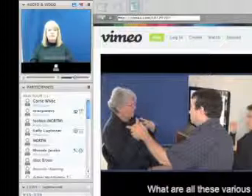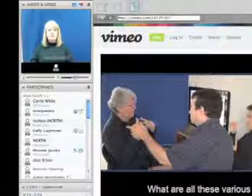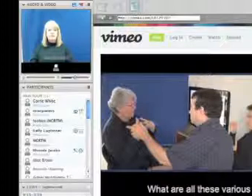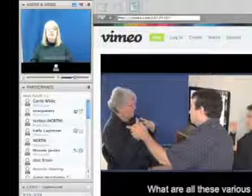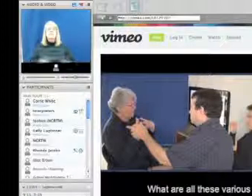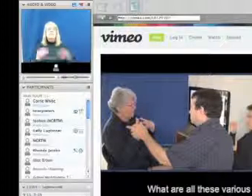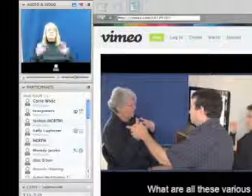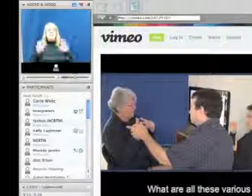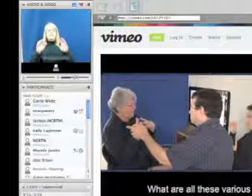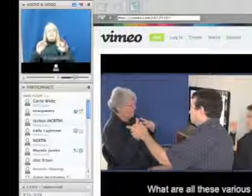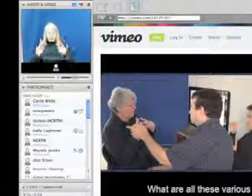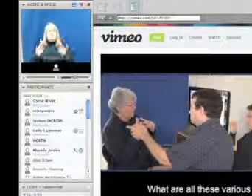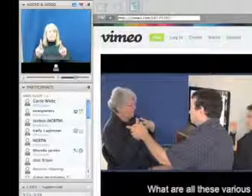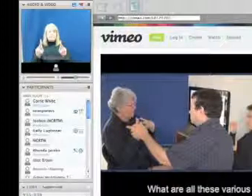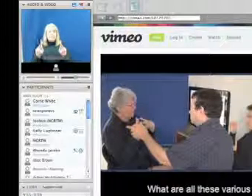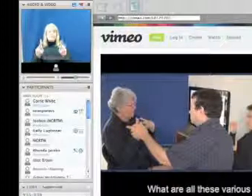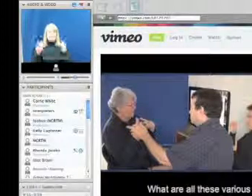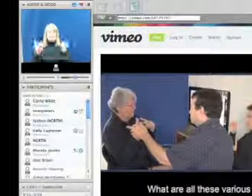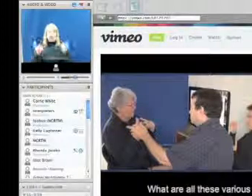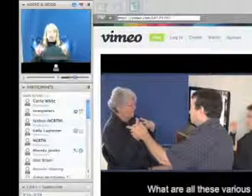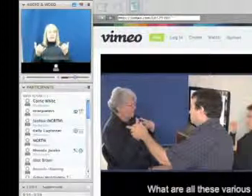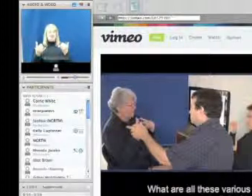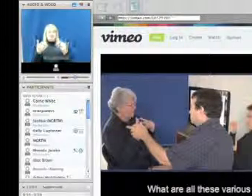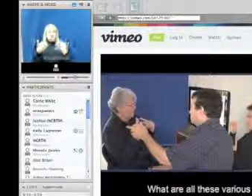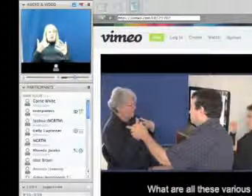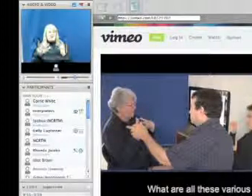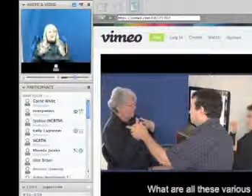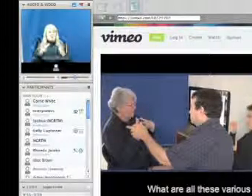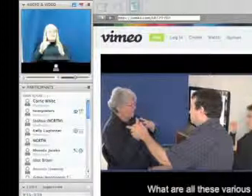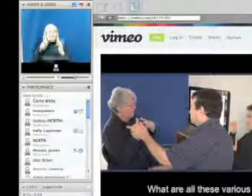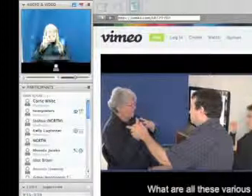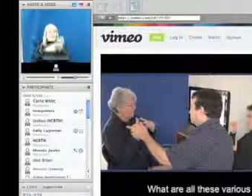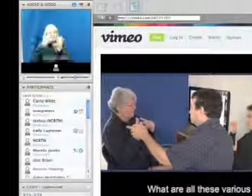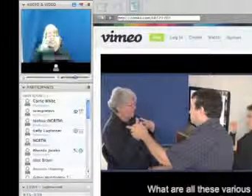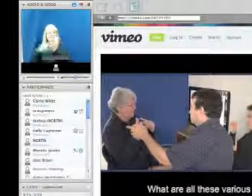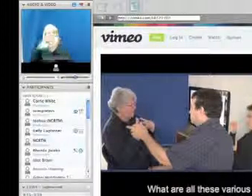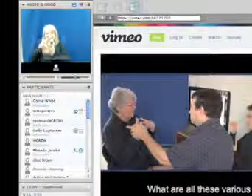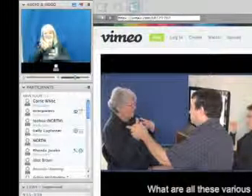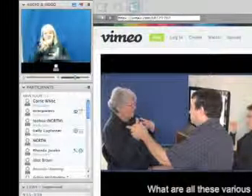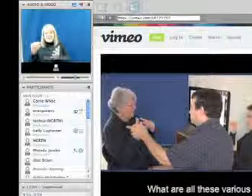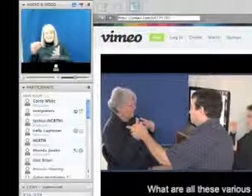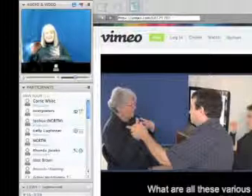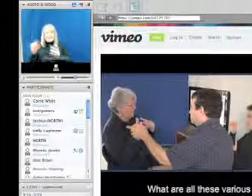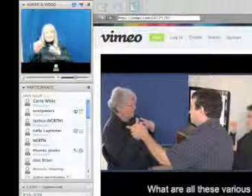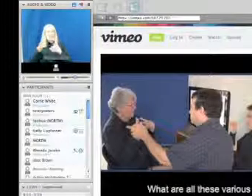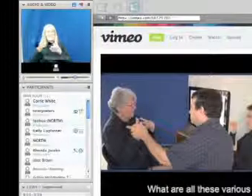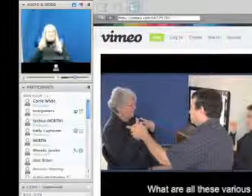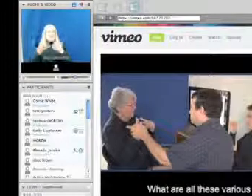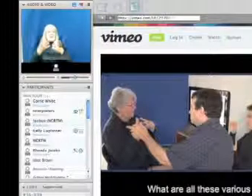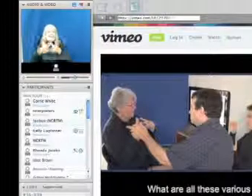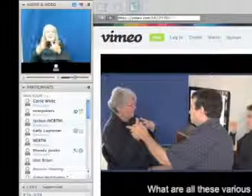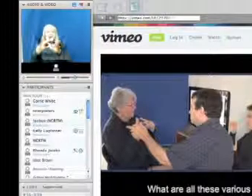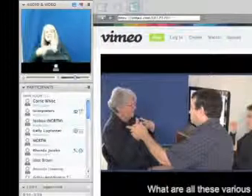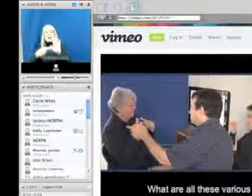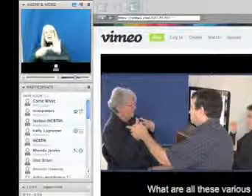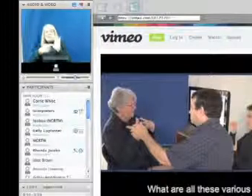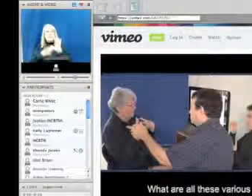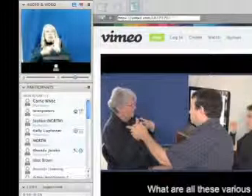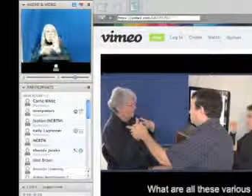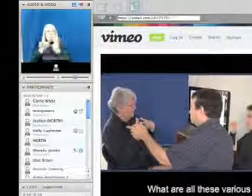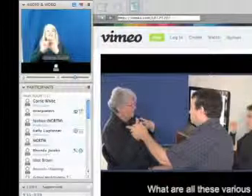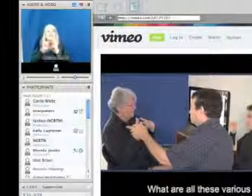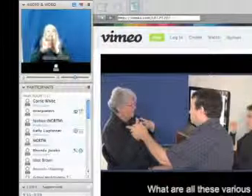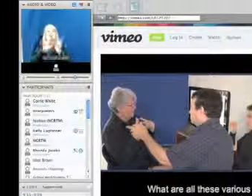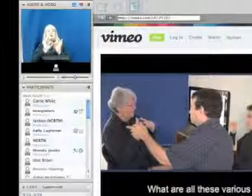Okay, so now that you've gotten a bunch of samples of two different interpreting teams doing this, you get to try it again for